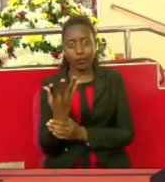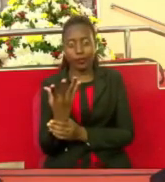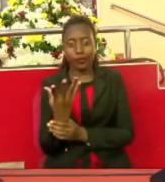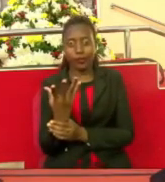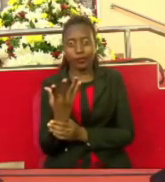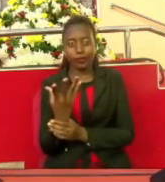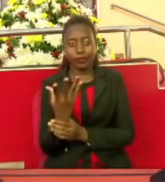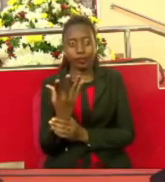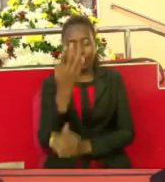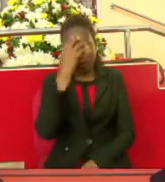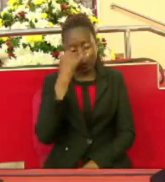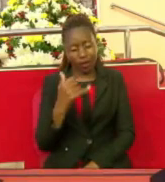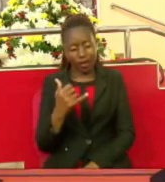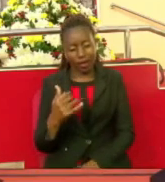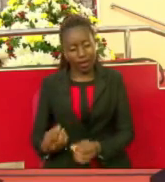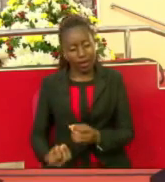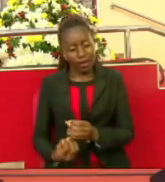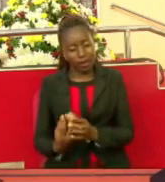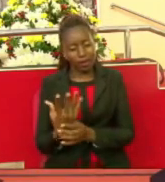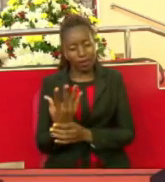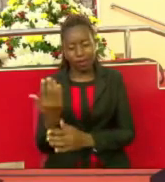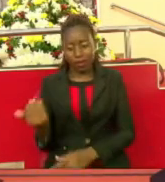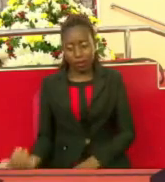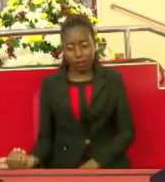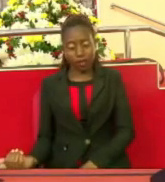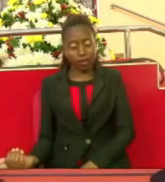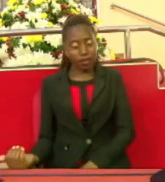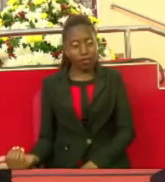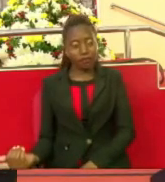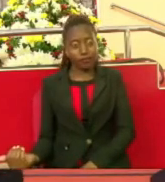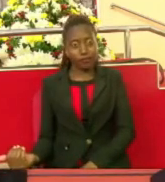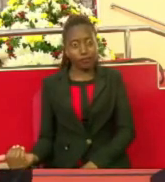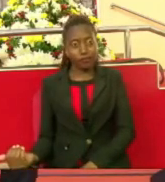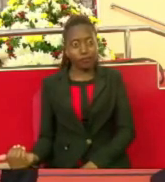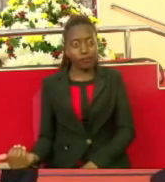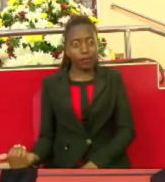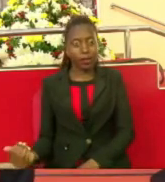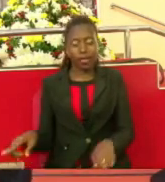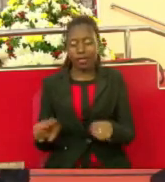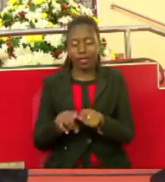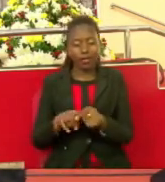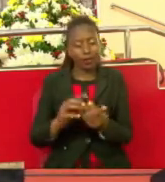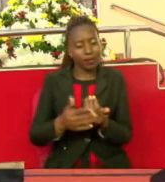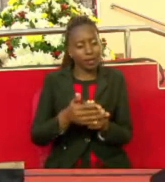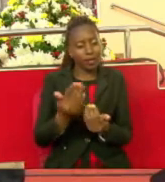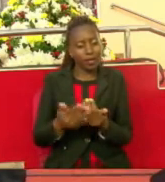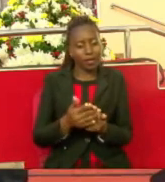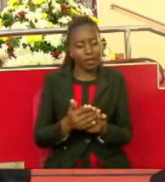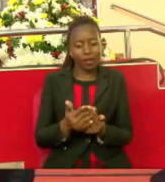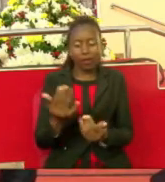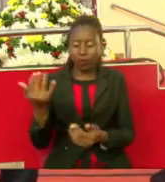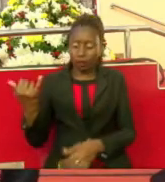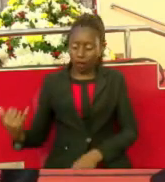Because bringing up a child, it's like taking care of a young plant.